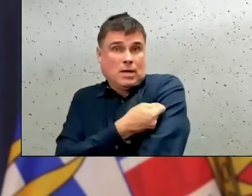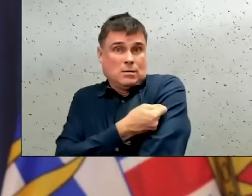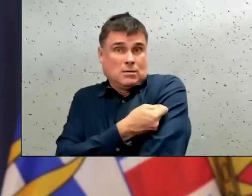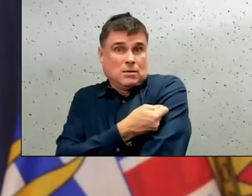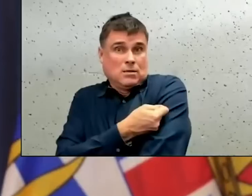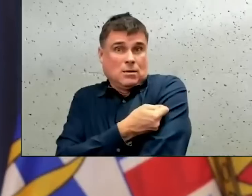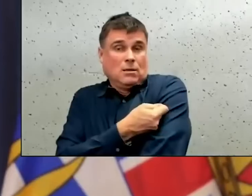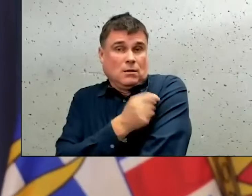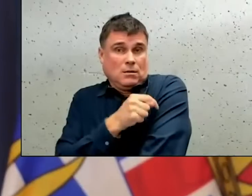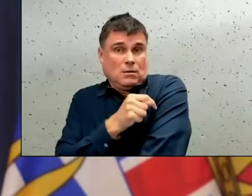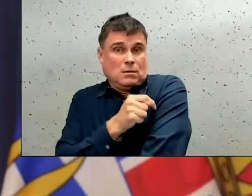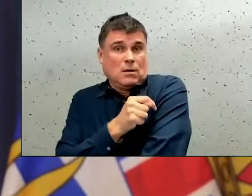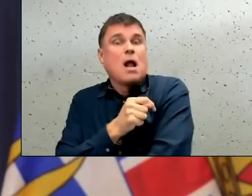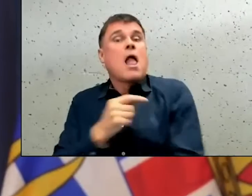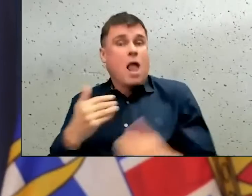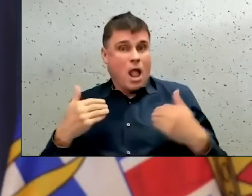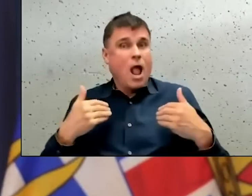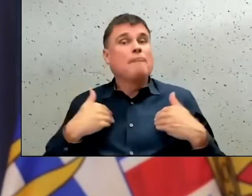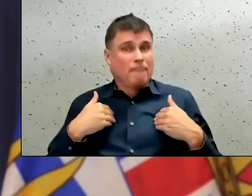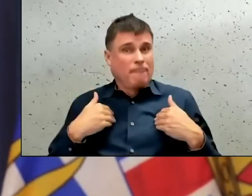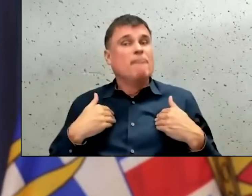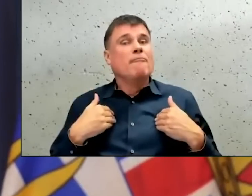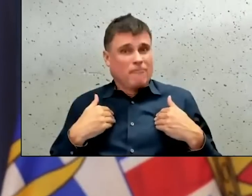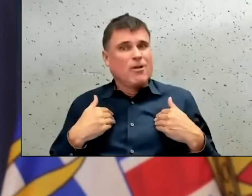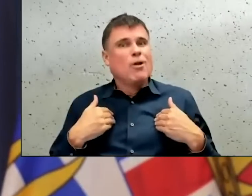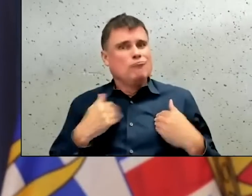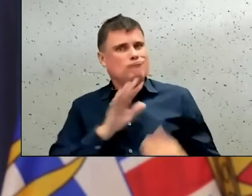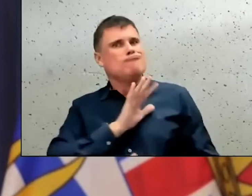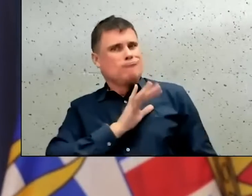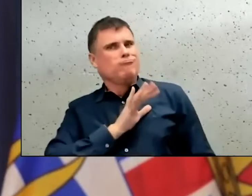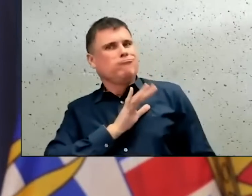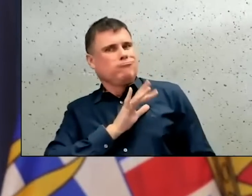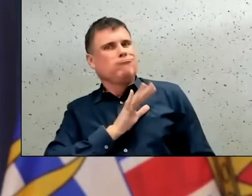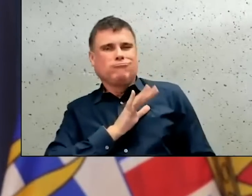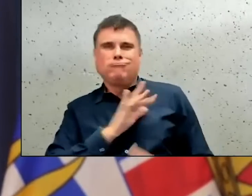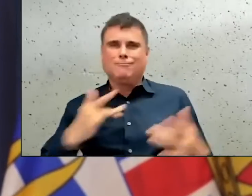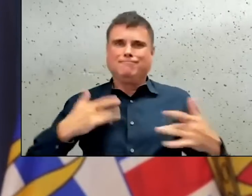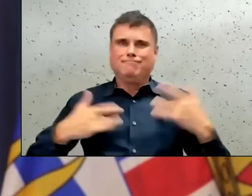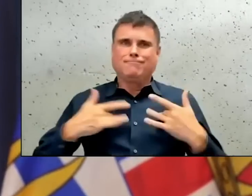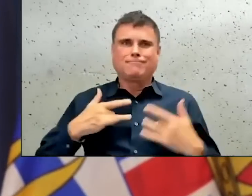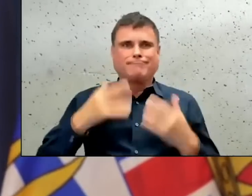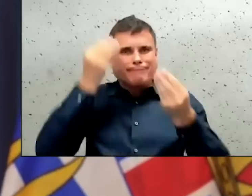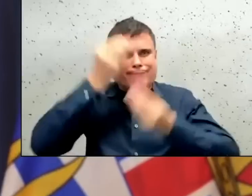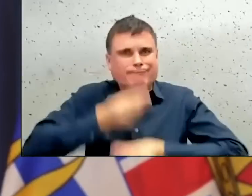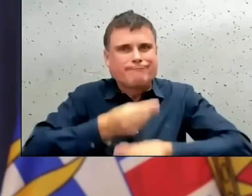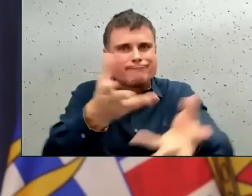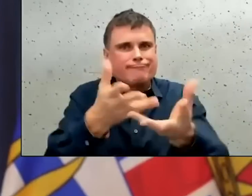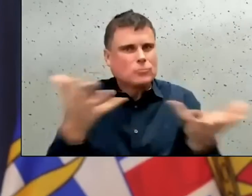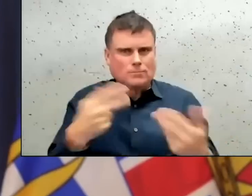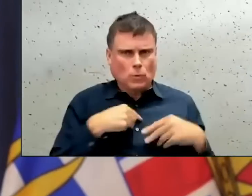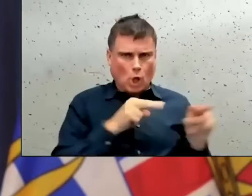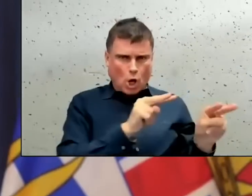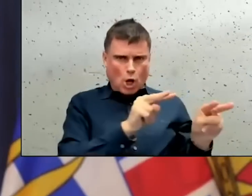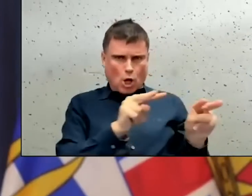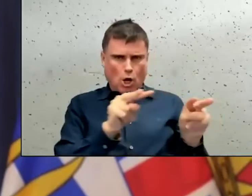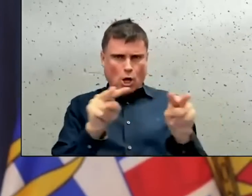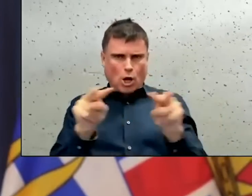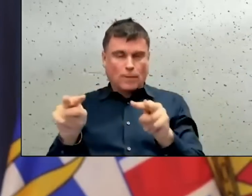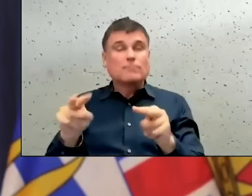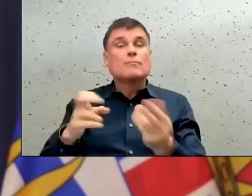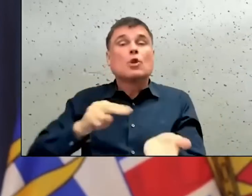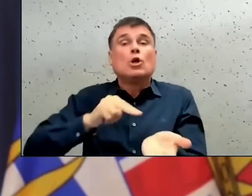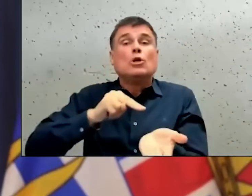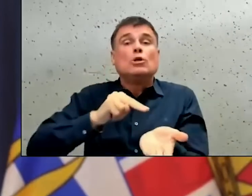We've been monitoring, again, the outbreaks and cases in long-term care facilities as we've started to roll out the booster doses in